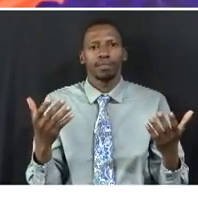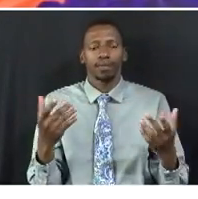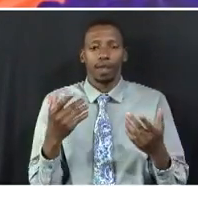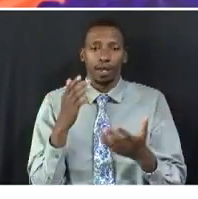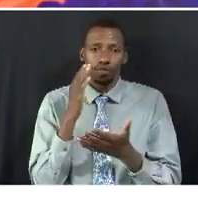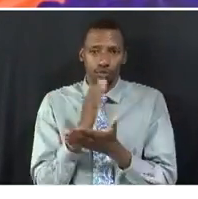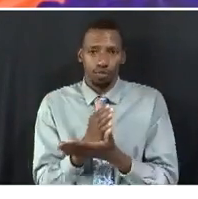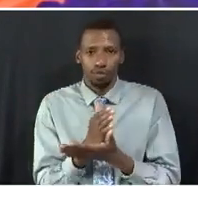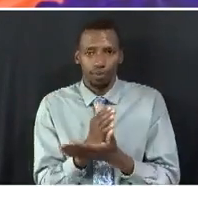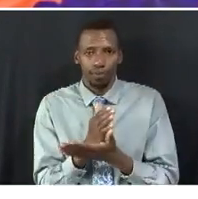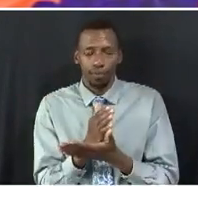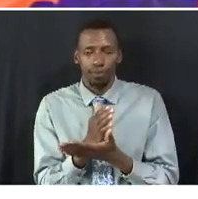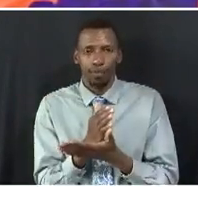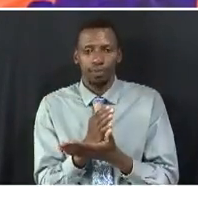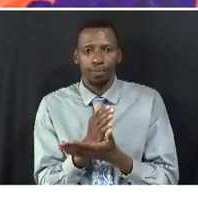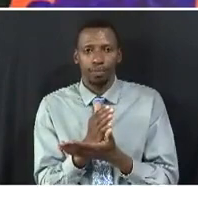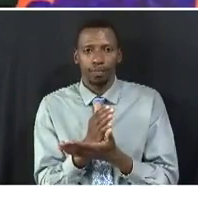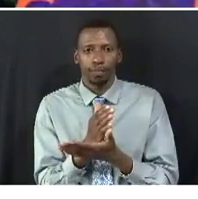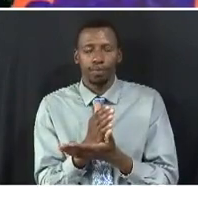true.